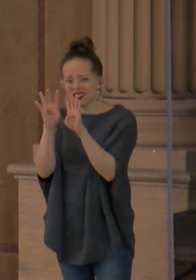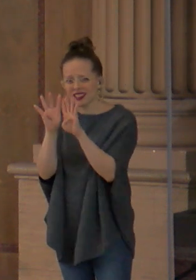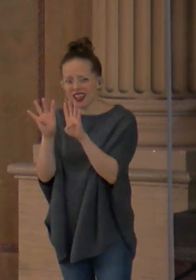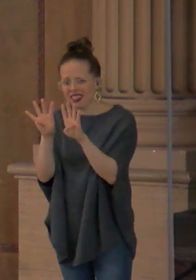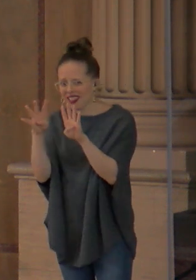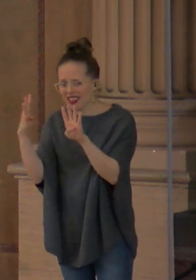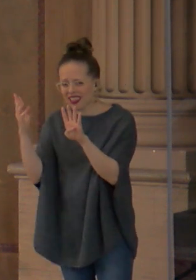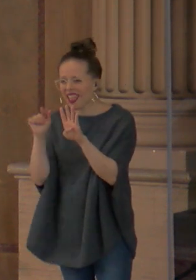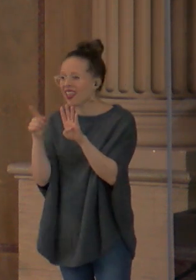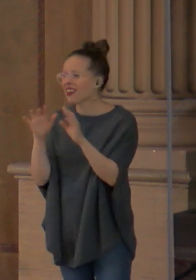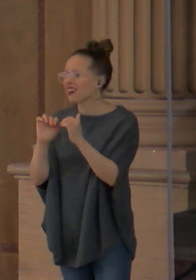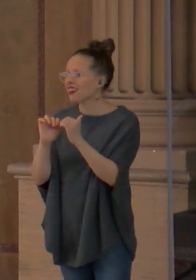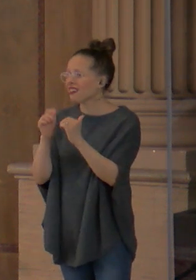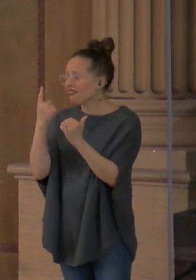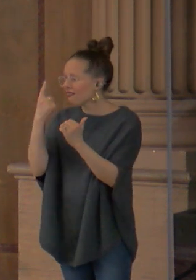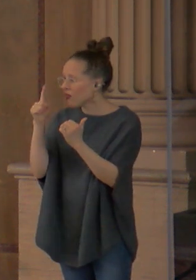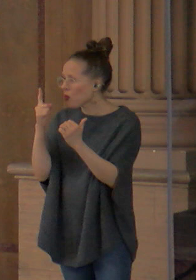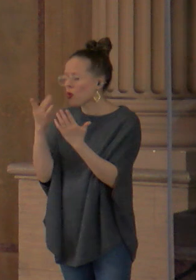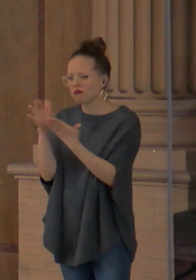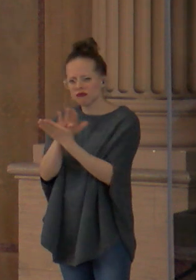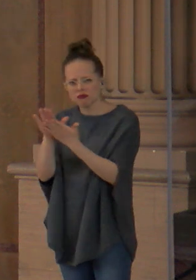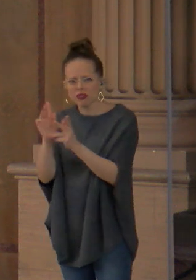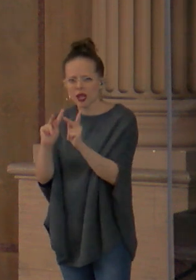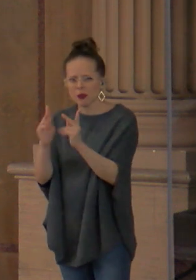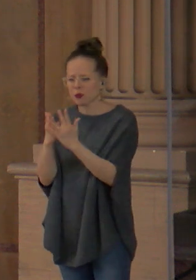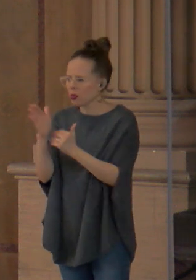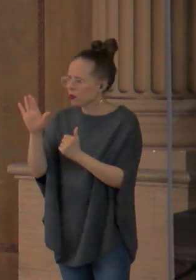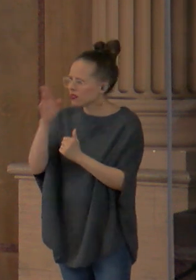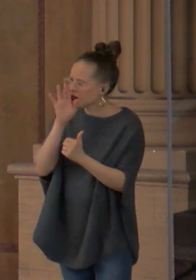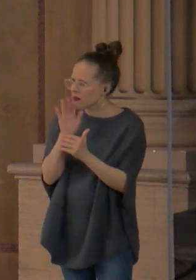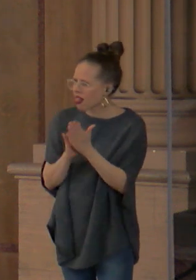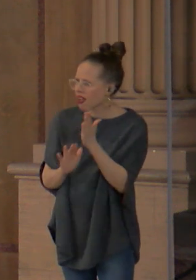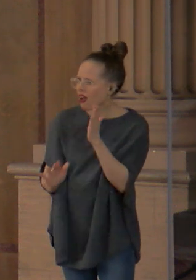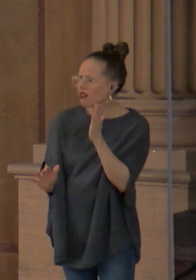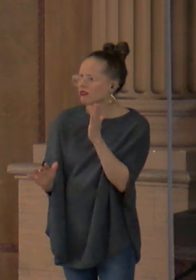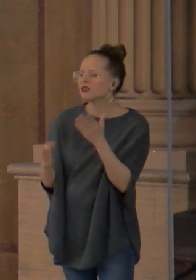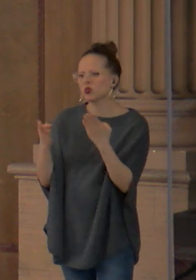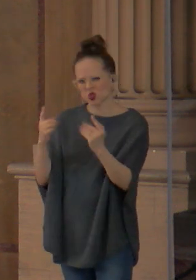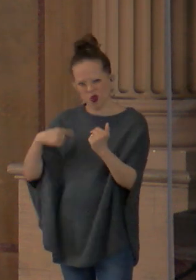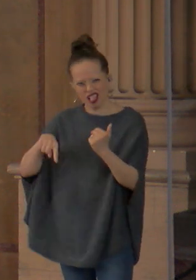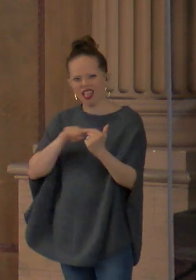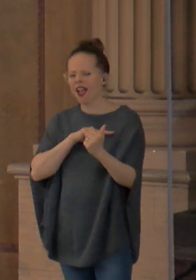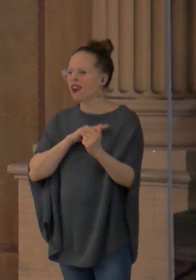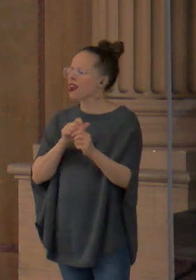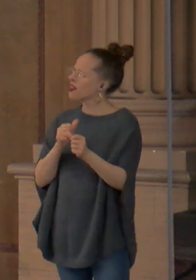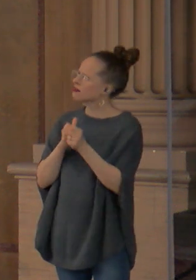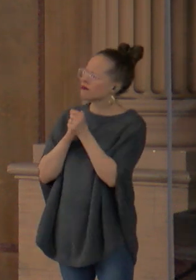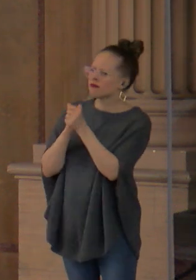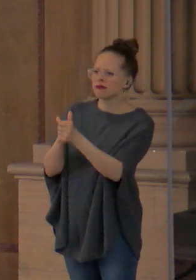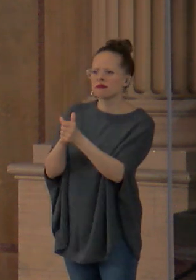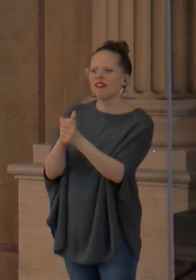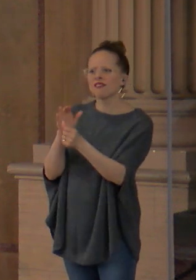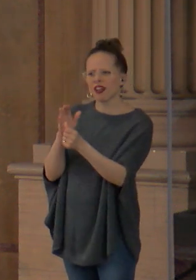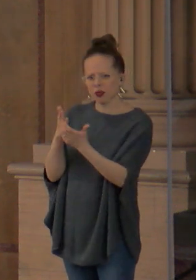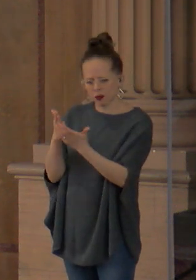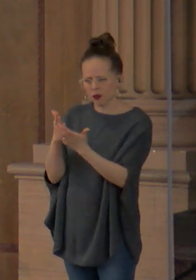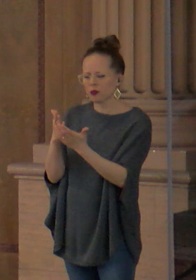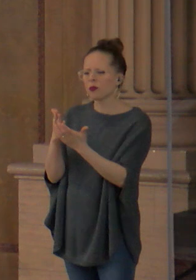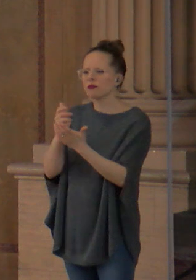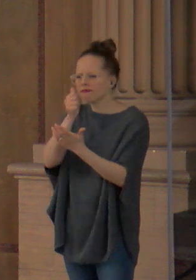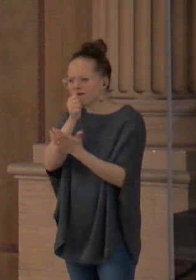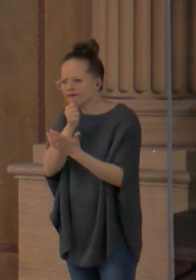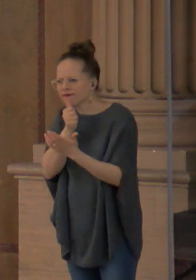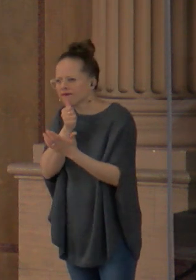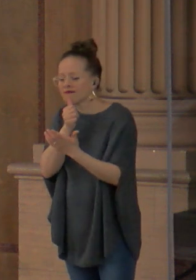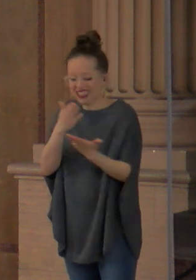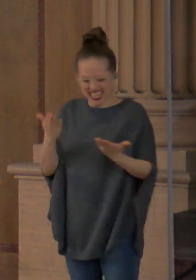the people through his blood. Therefore, let us go to him outside the camp and bear the reproach that he endured. For here we have no lasting city,